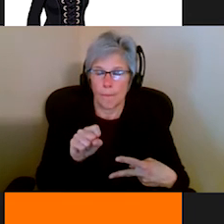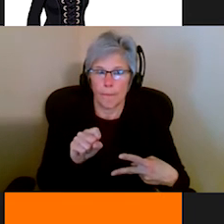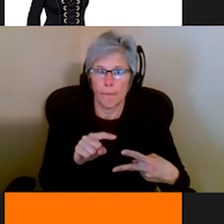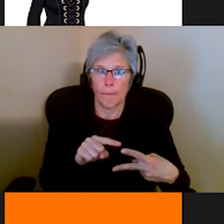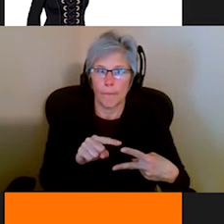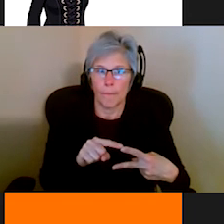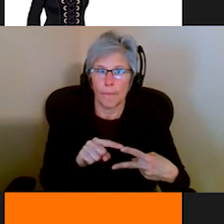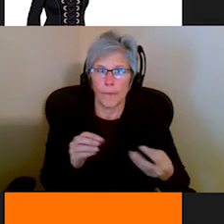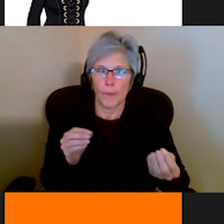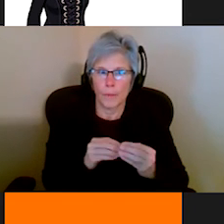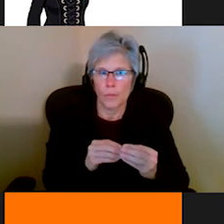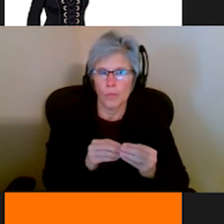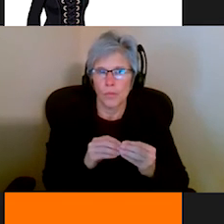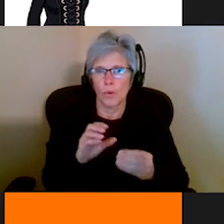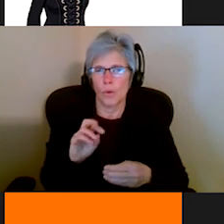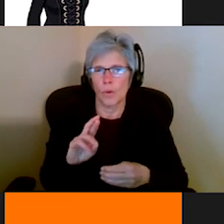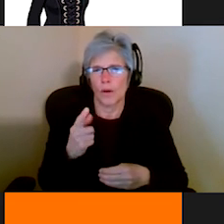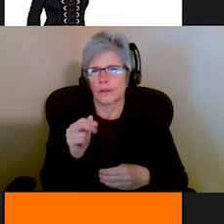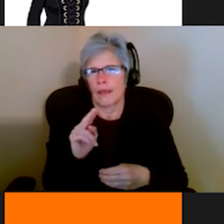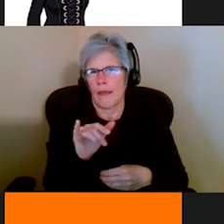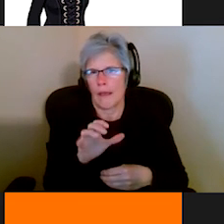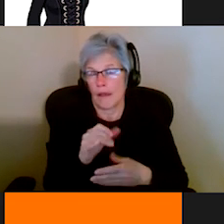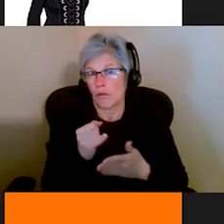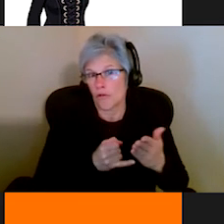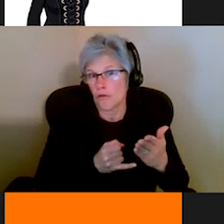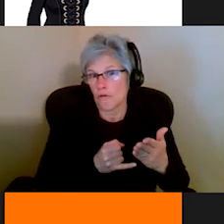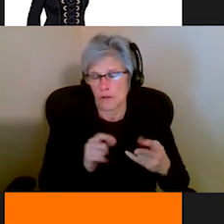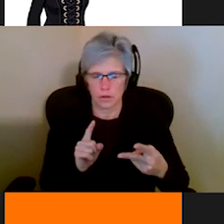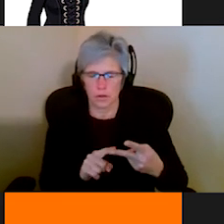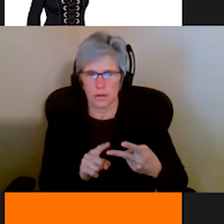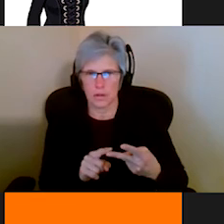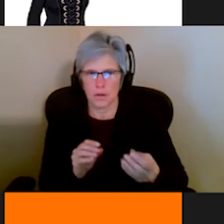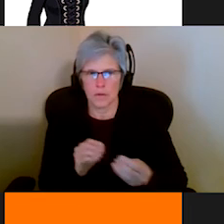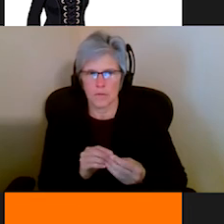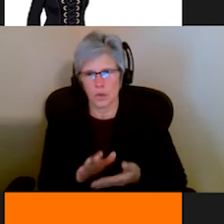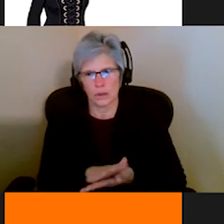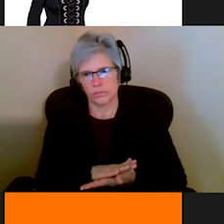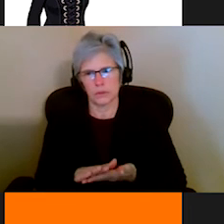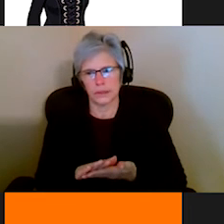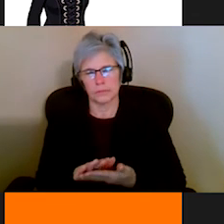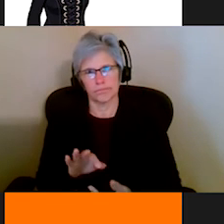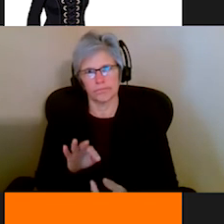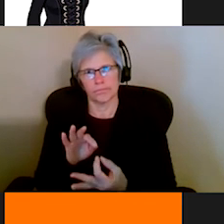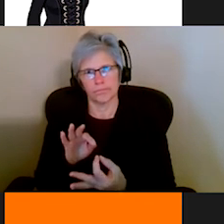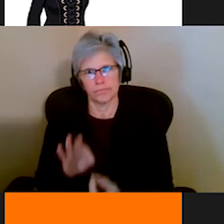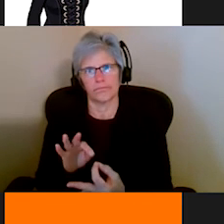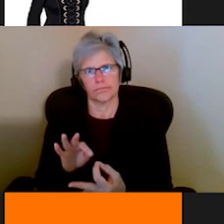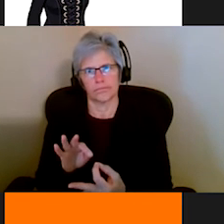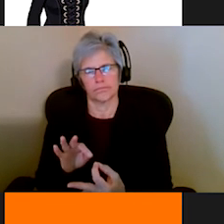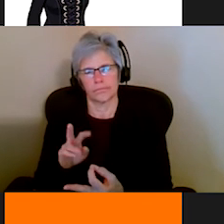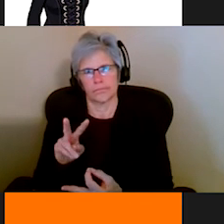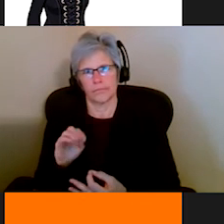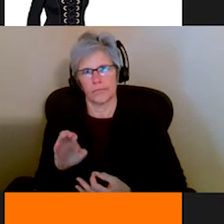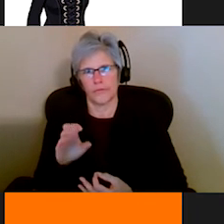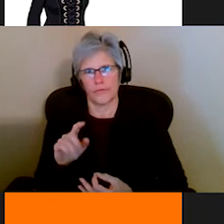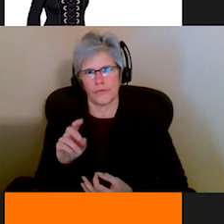more organic type of art, and then Illustrator is for the more clean cut vector type art